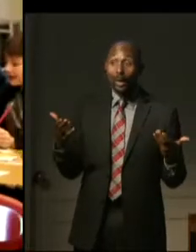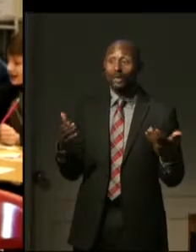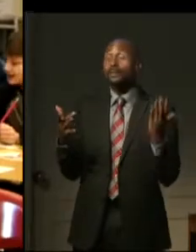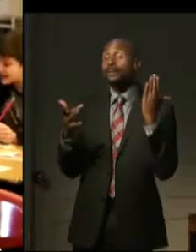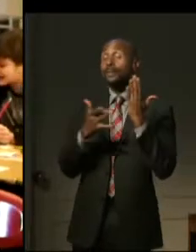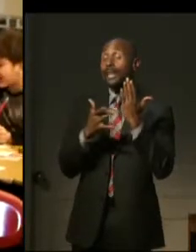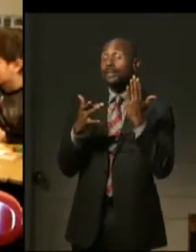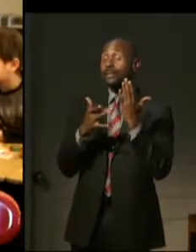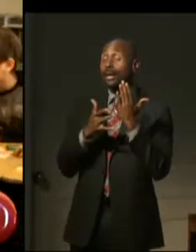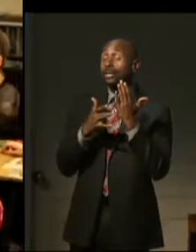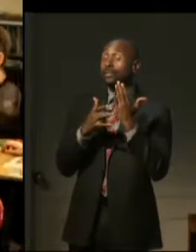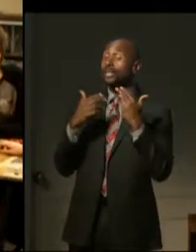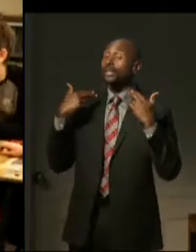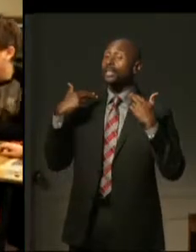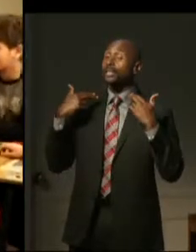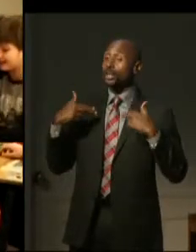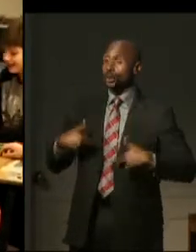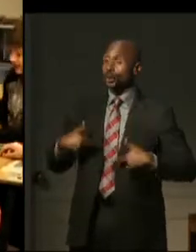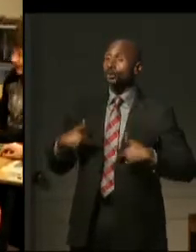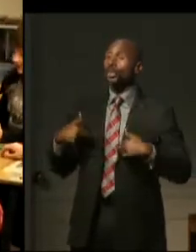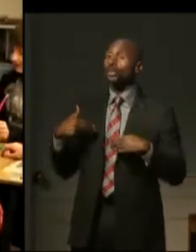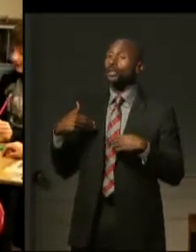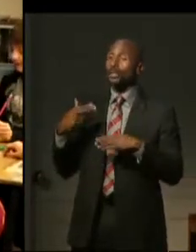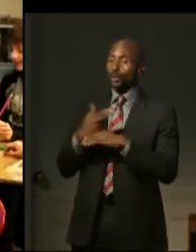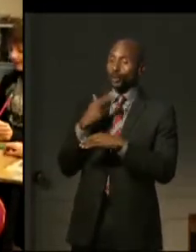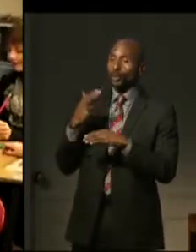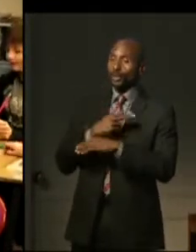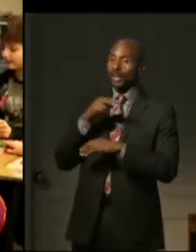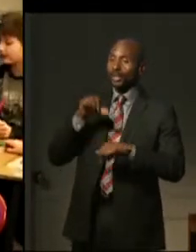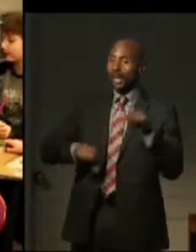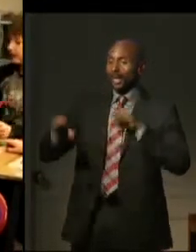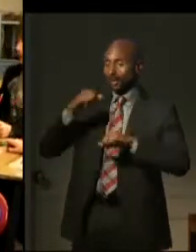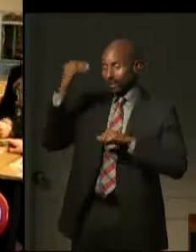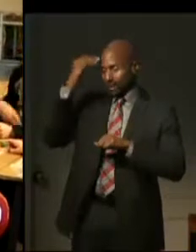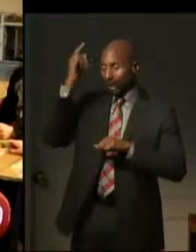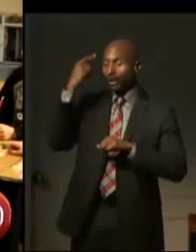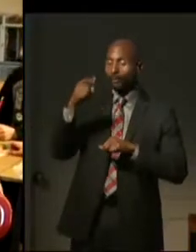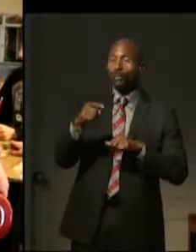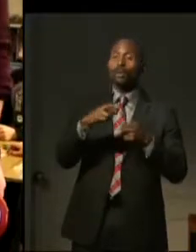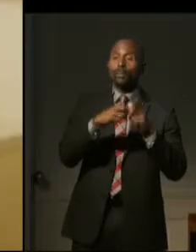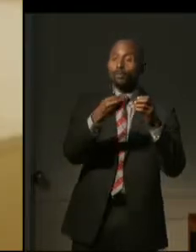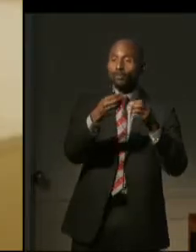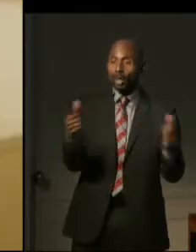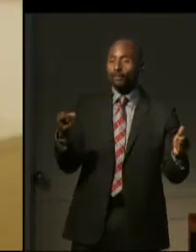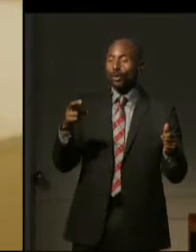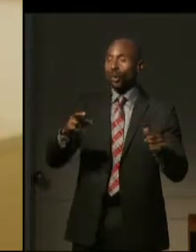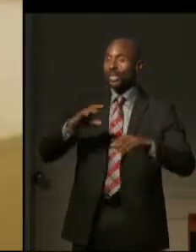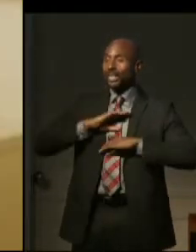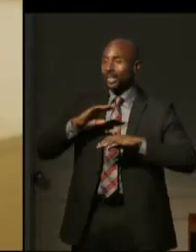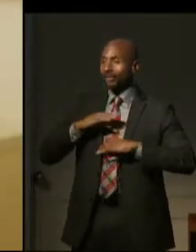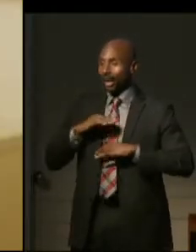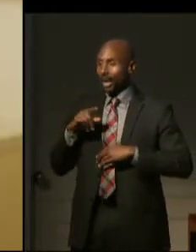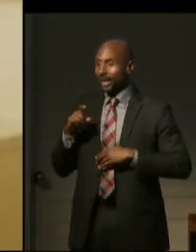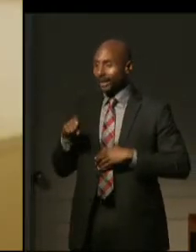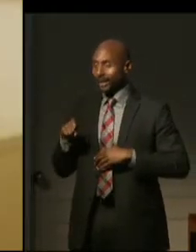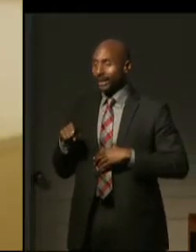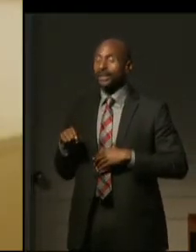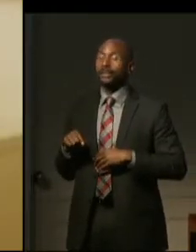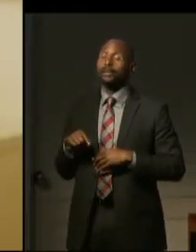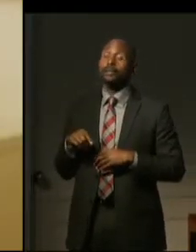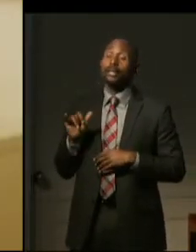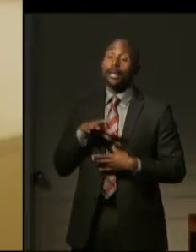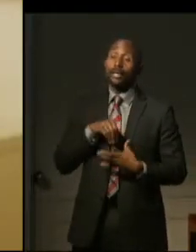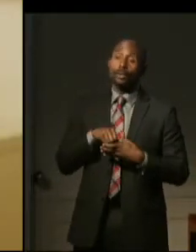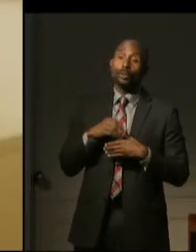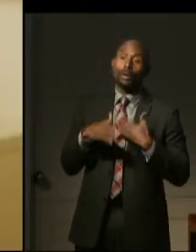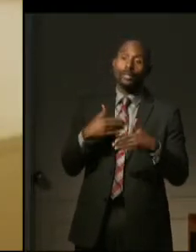is the human use of scientific knowledge to solve a problem or meet a need, and that it also includes processes like